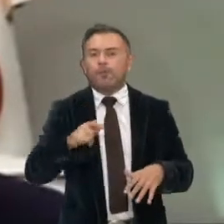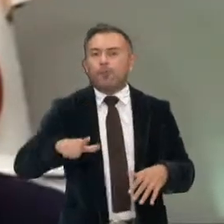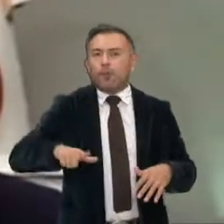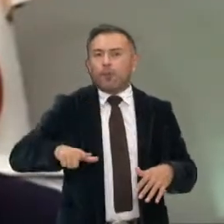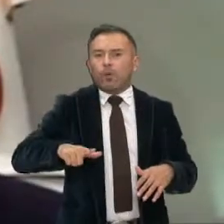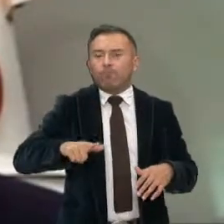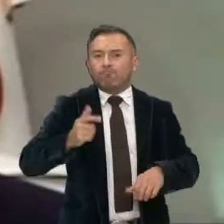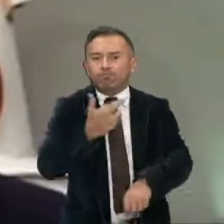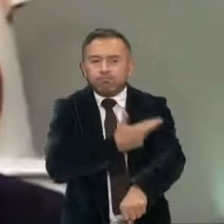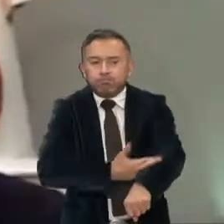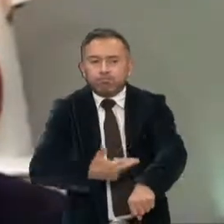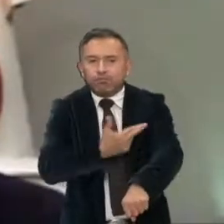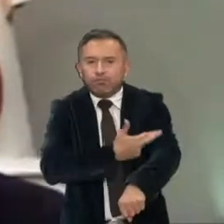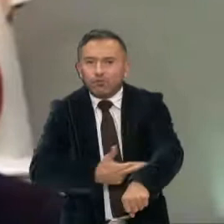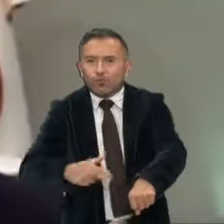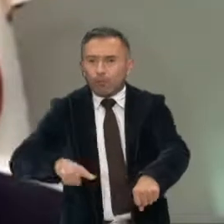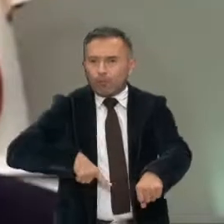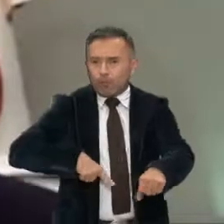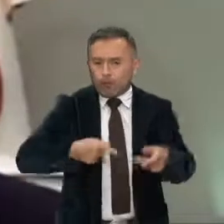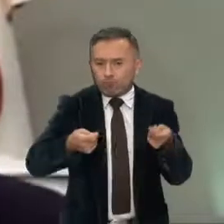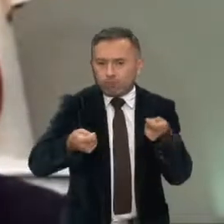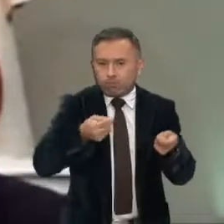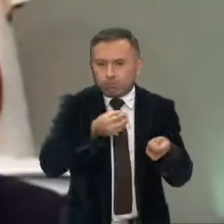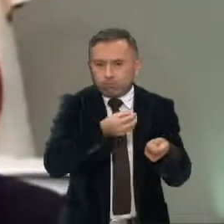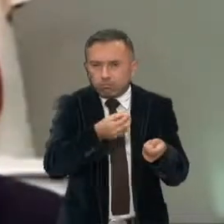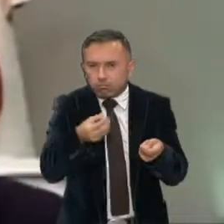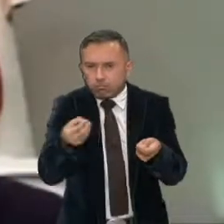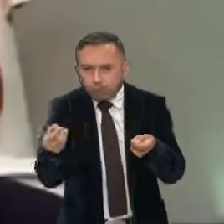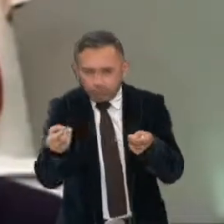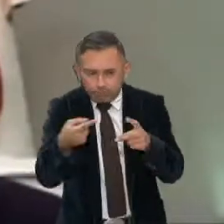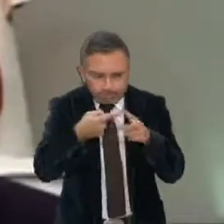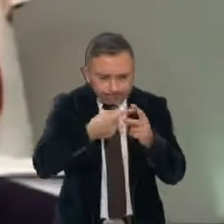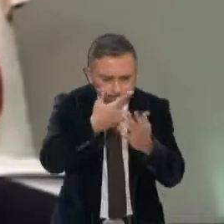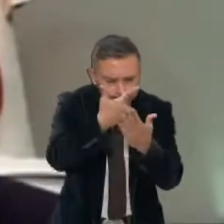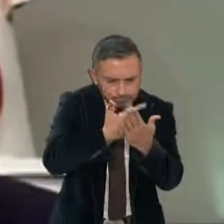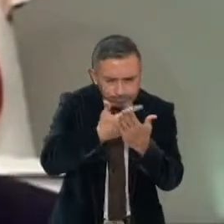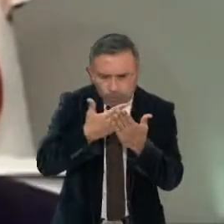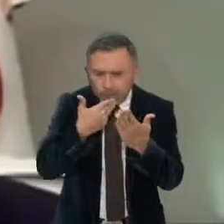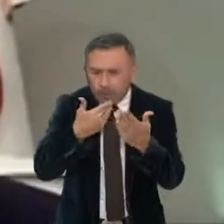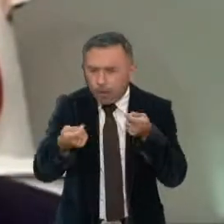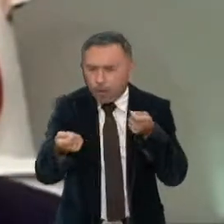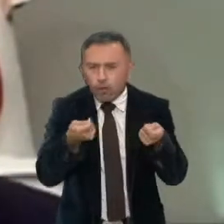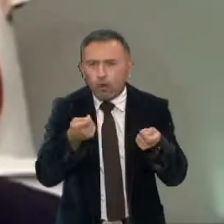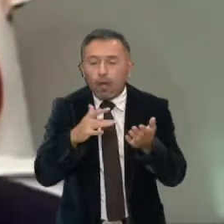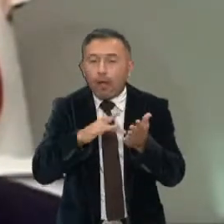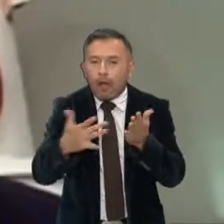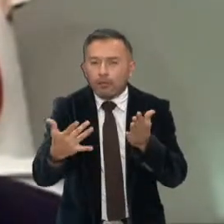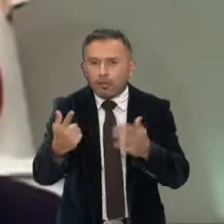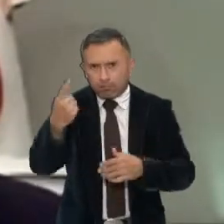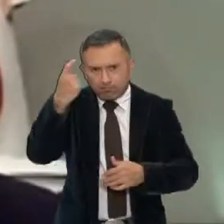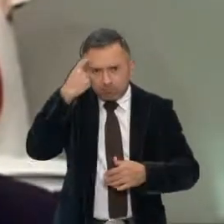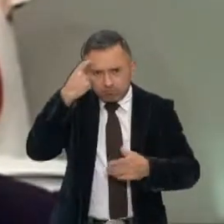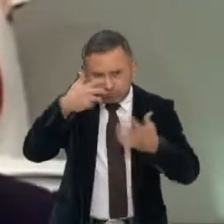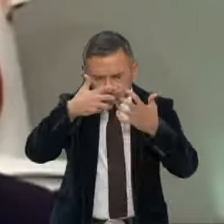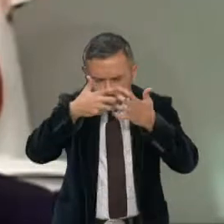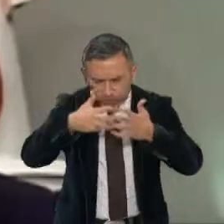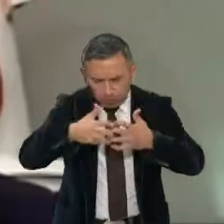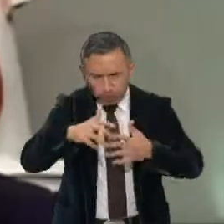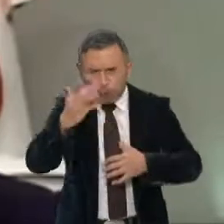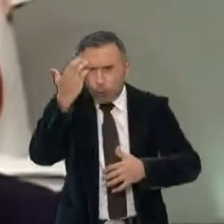in the management and the bureaucracy, the administration. Calculation and control are possible because of